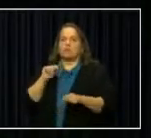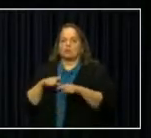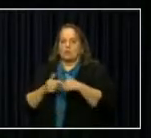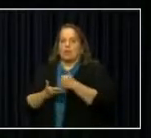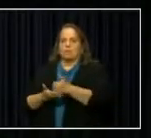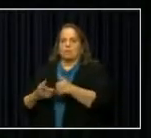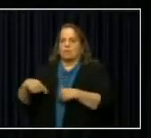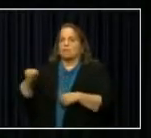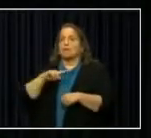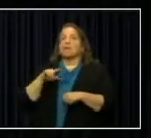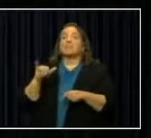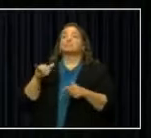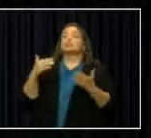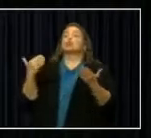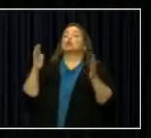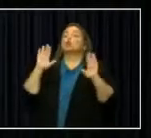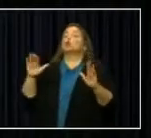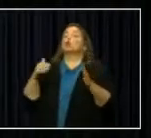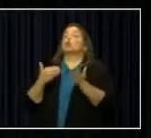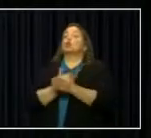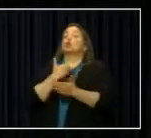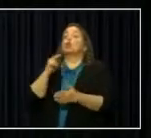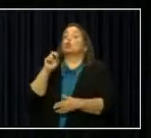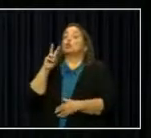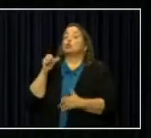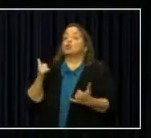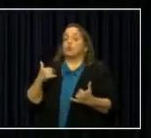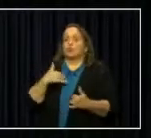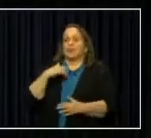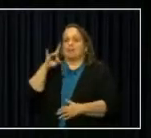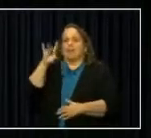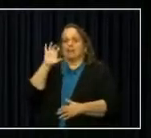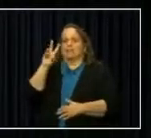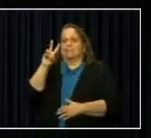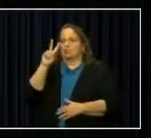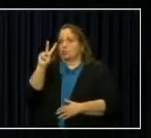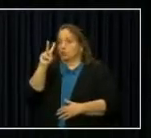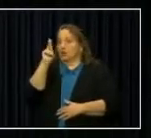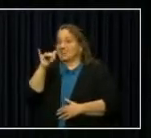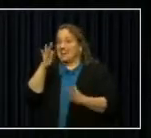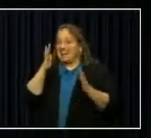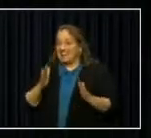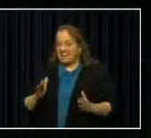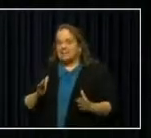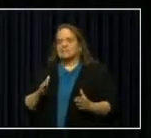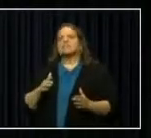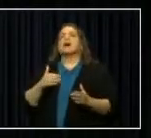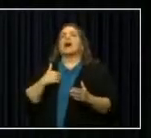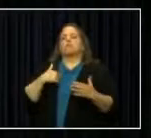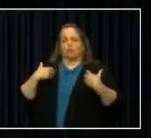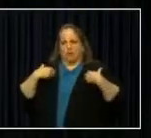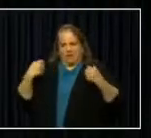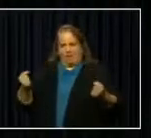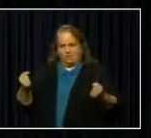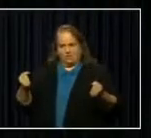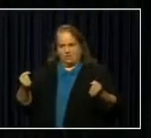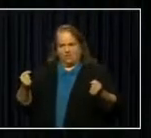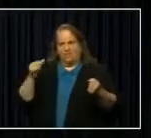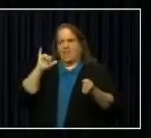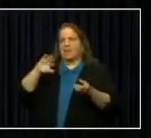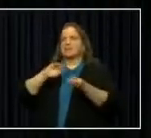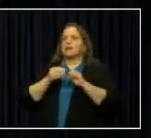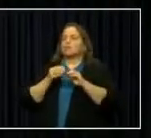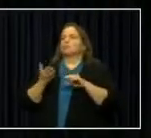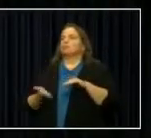them. Here's the great news today. We have 862 Kentuckians that we can confirm have recovered. That number